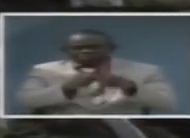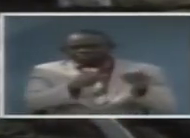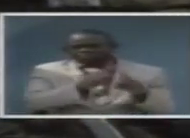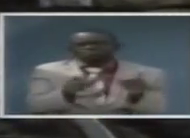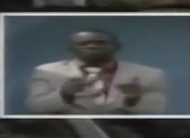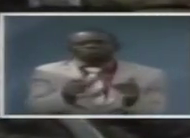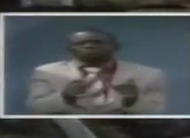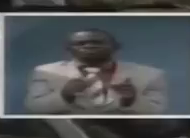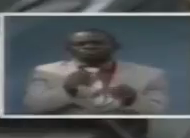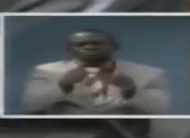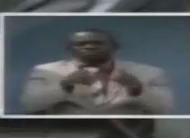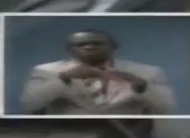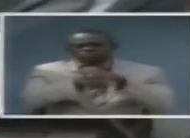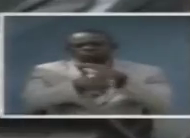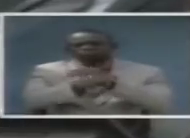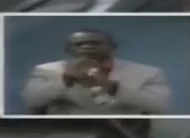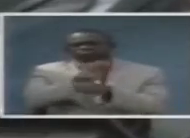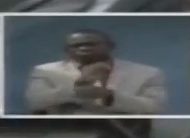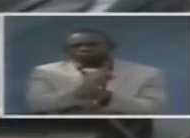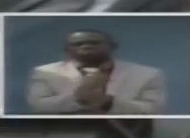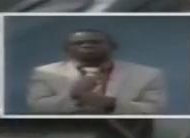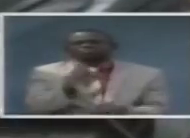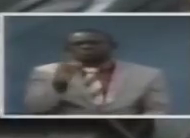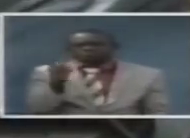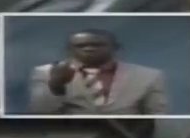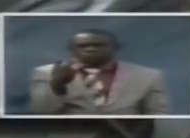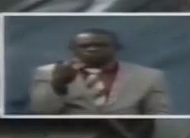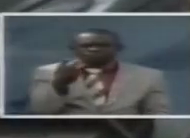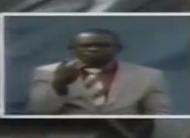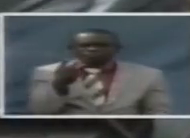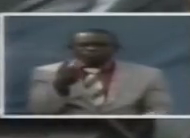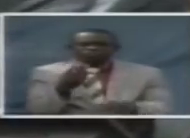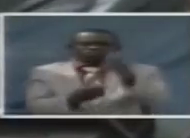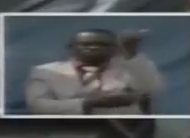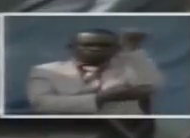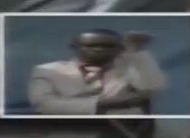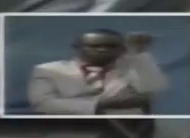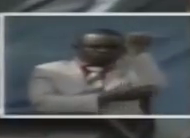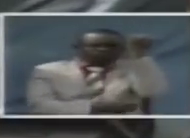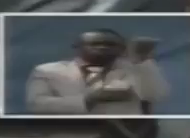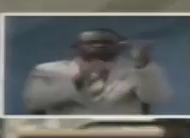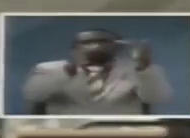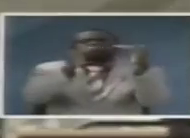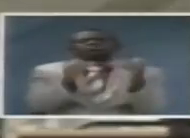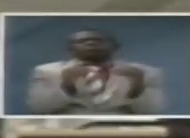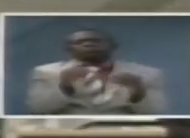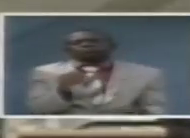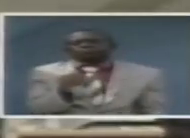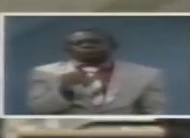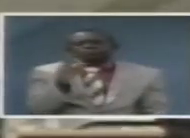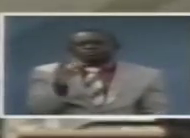job creation. Pillar number 2, poverty and vulnerability